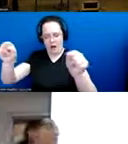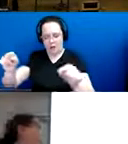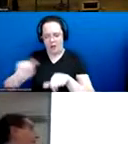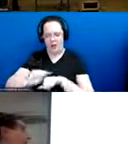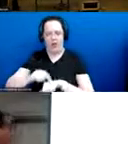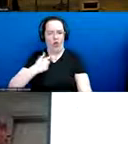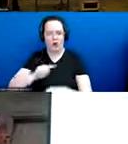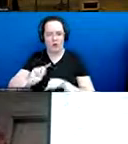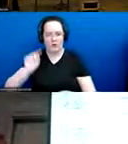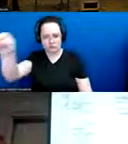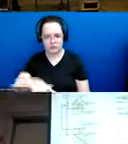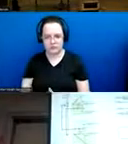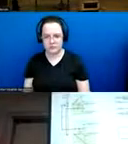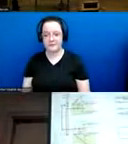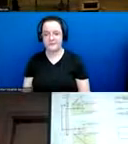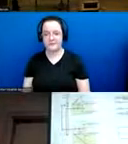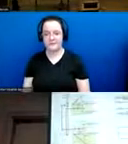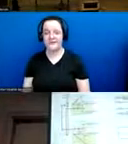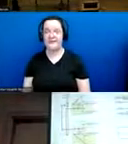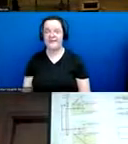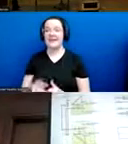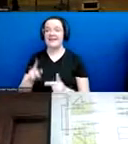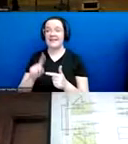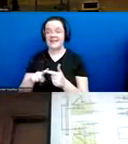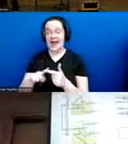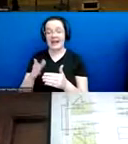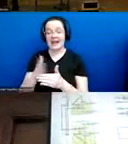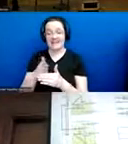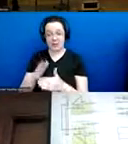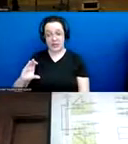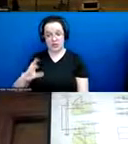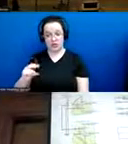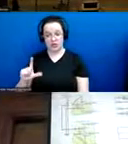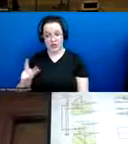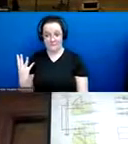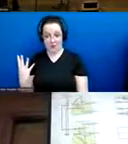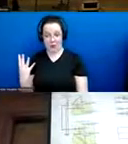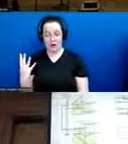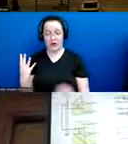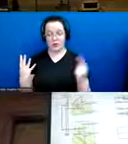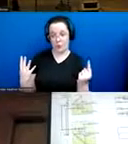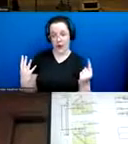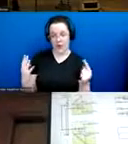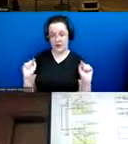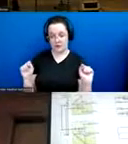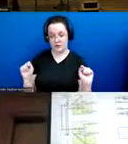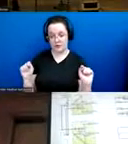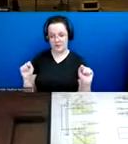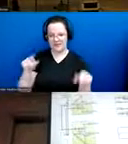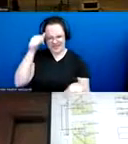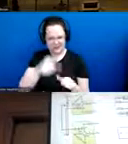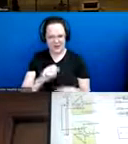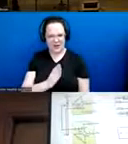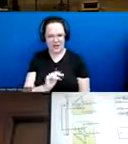fiber. And then somewhere in between, you're going to take channel 4 and channel 1. Right? So remember, channel 1 and channel